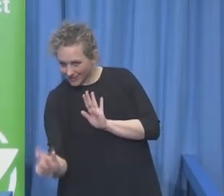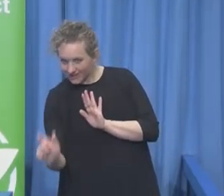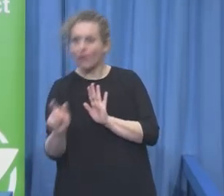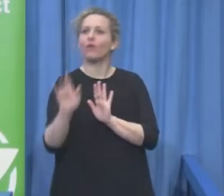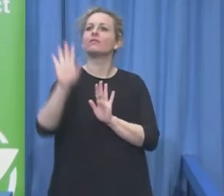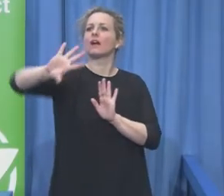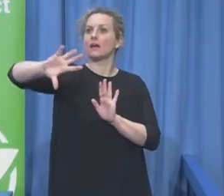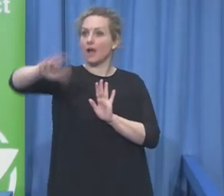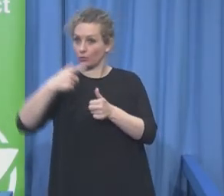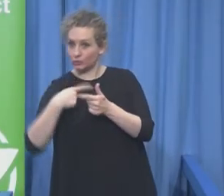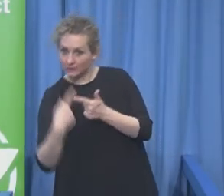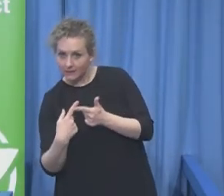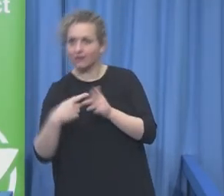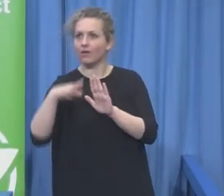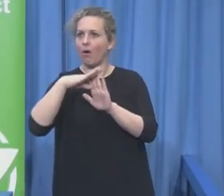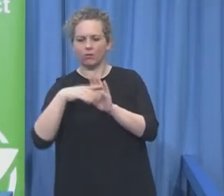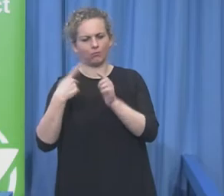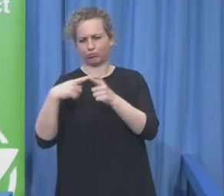learned.